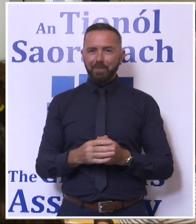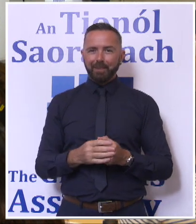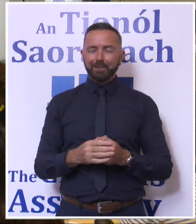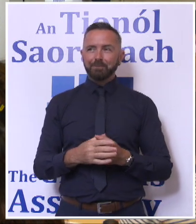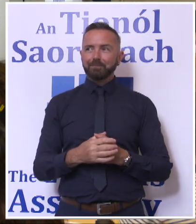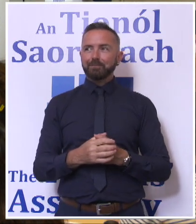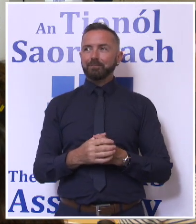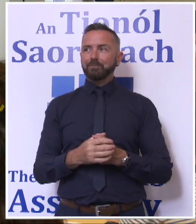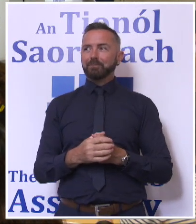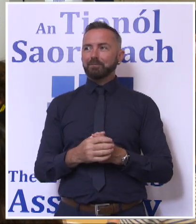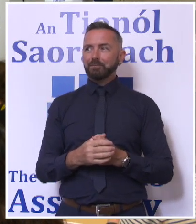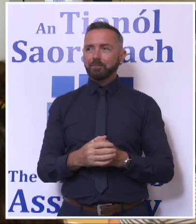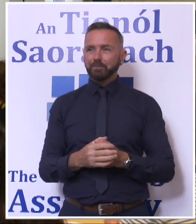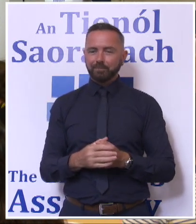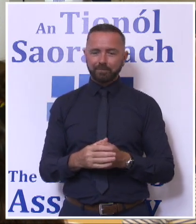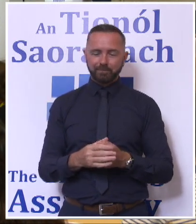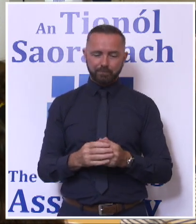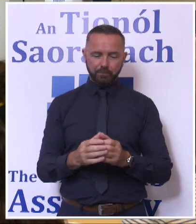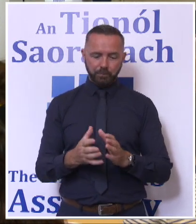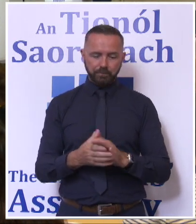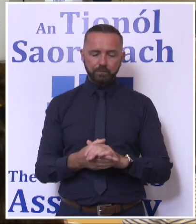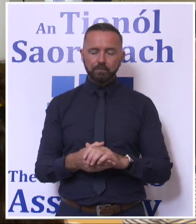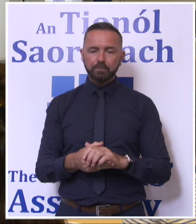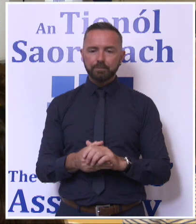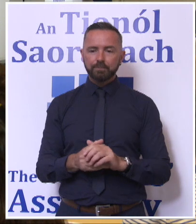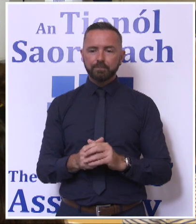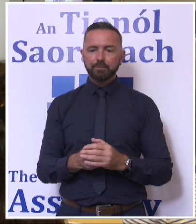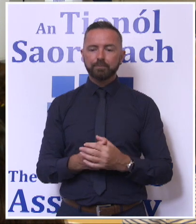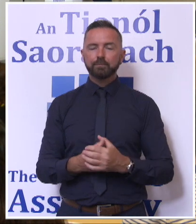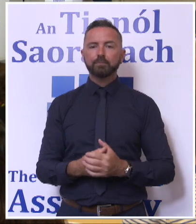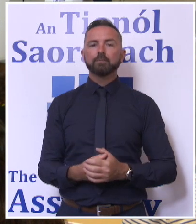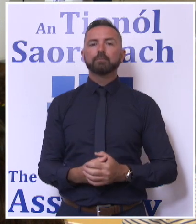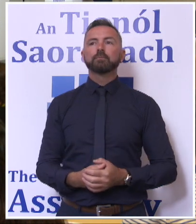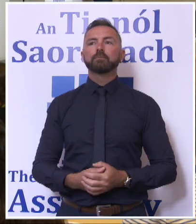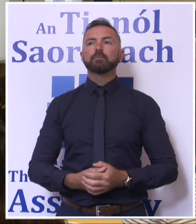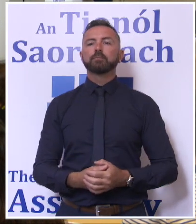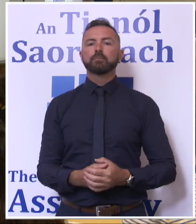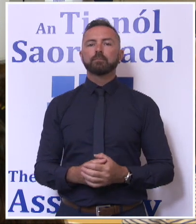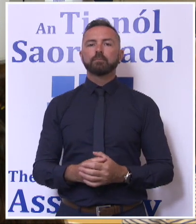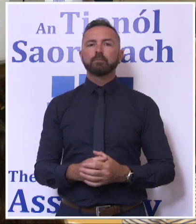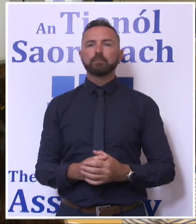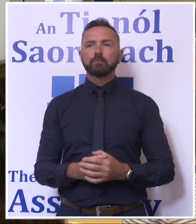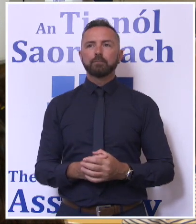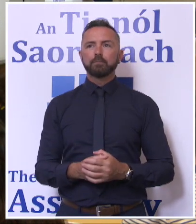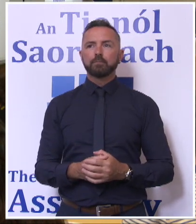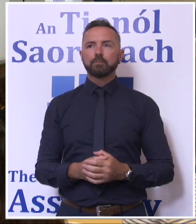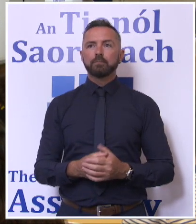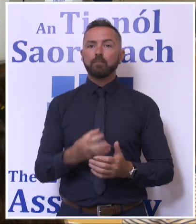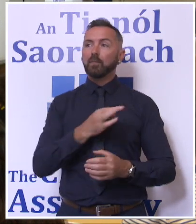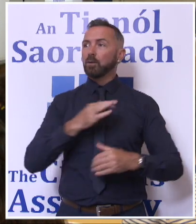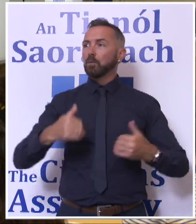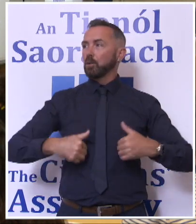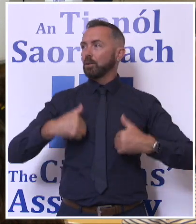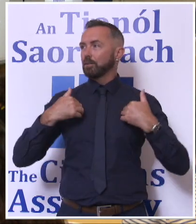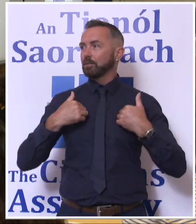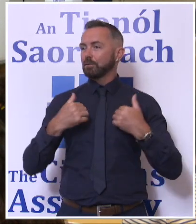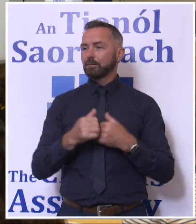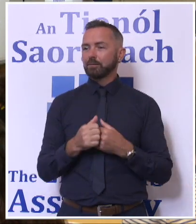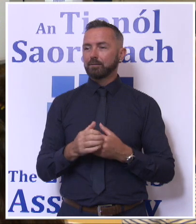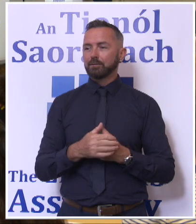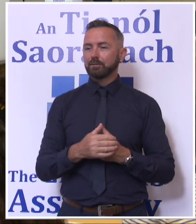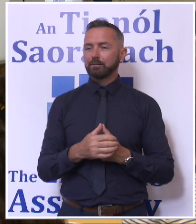very close eye on us that is happening, and we do appreciate your engagement with the surveys. We got some very interesting feedback,